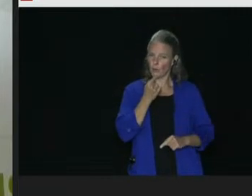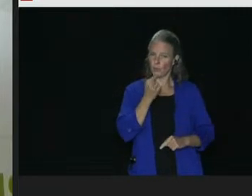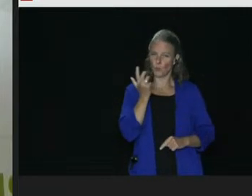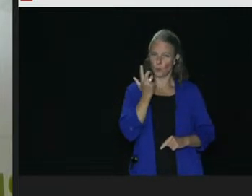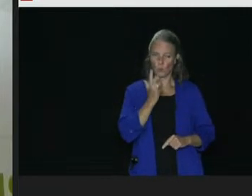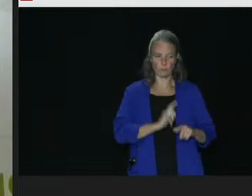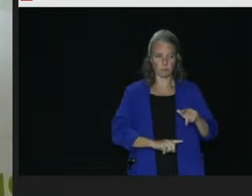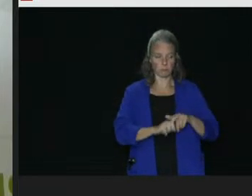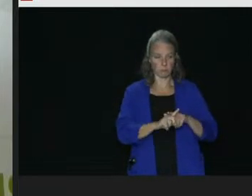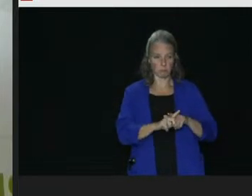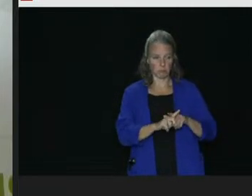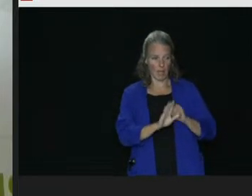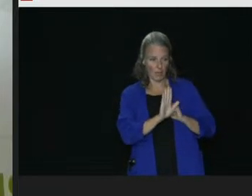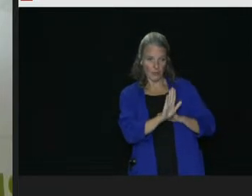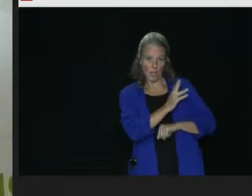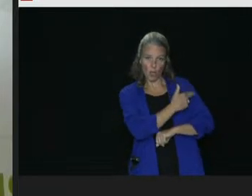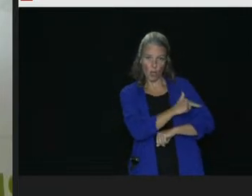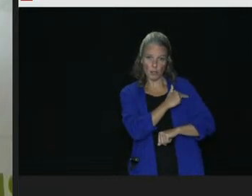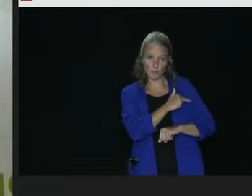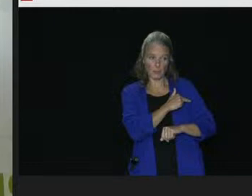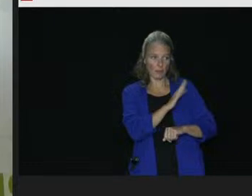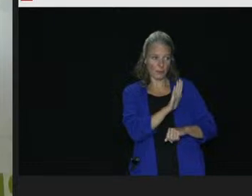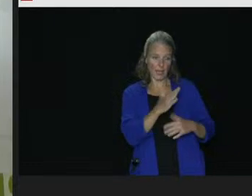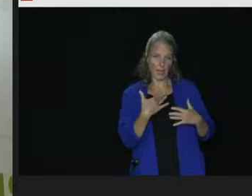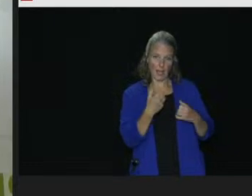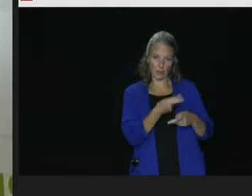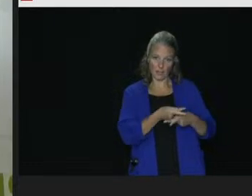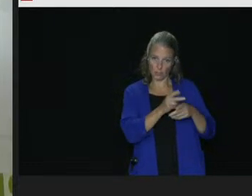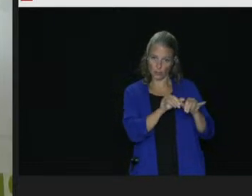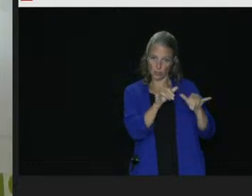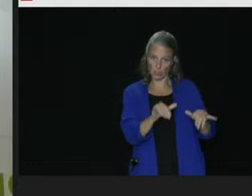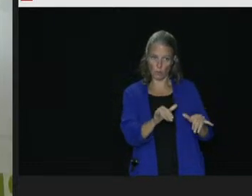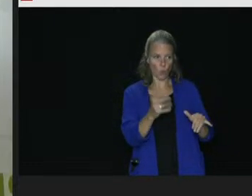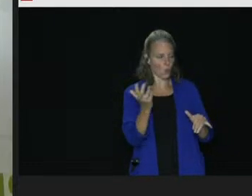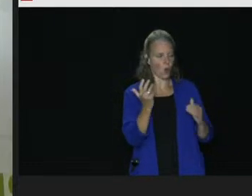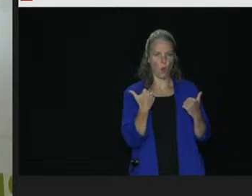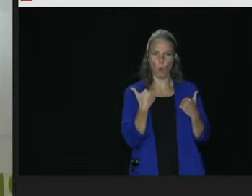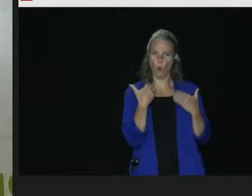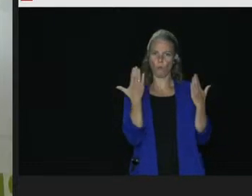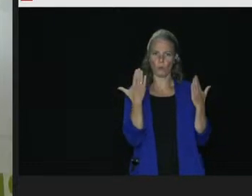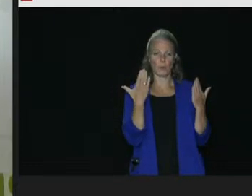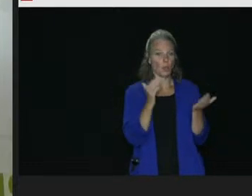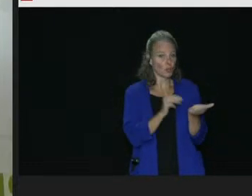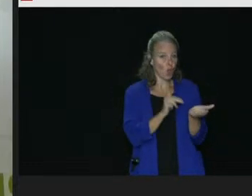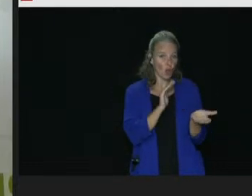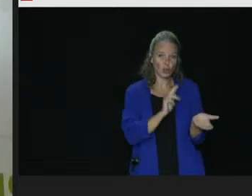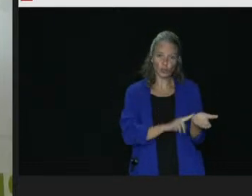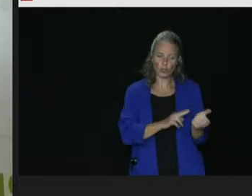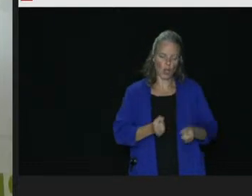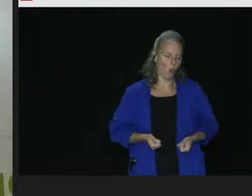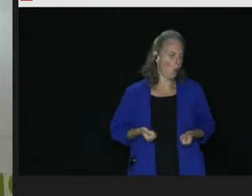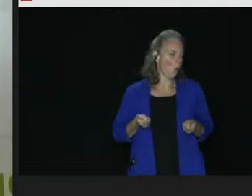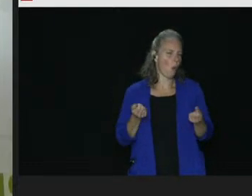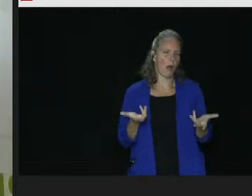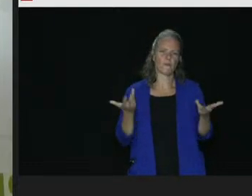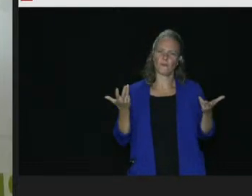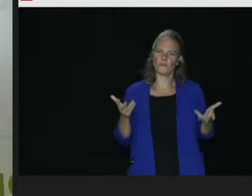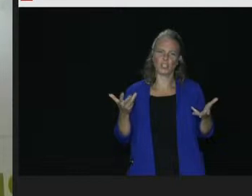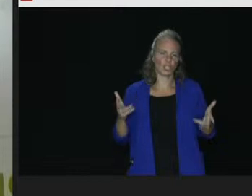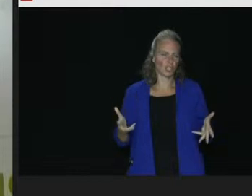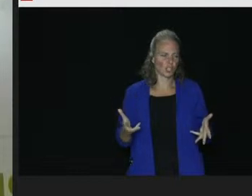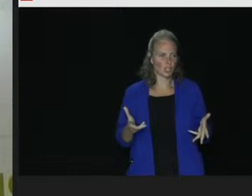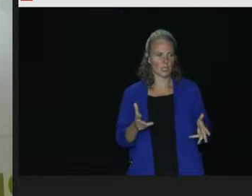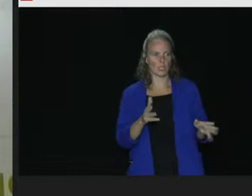system and the fact that you have extremely exhausted healthcare workers. So one of